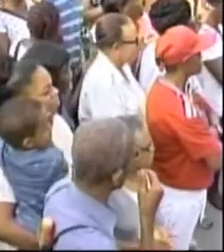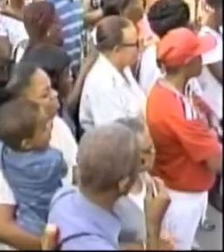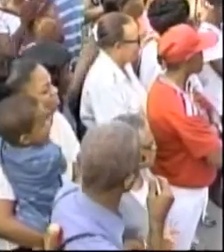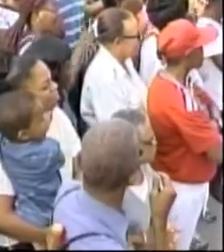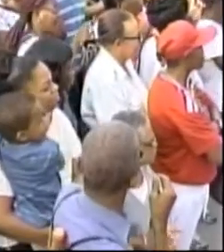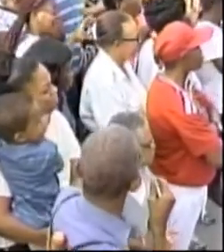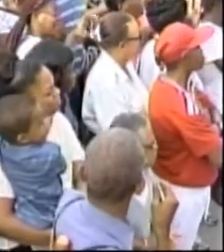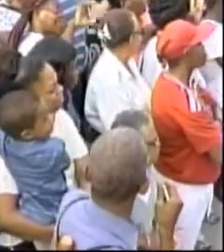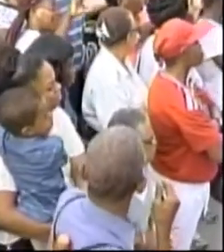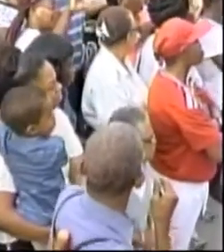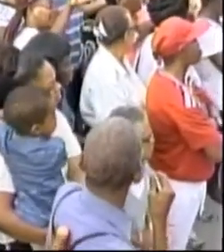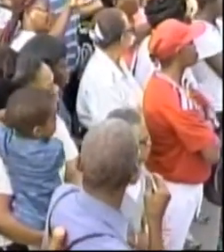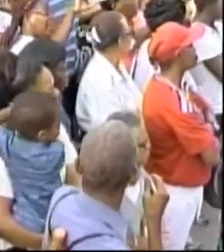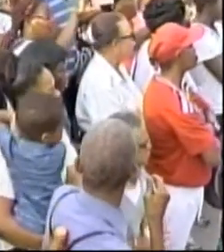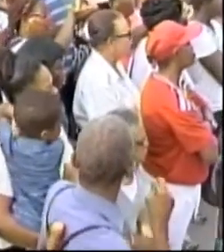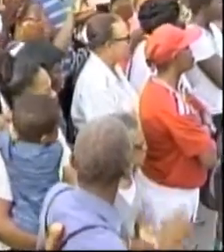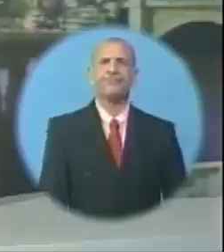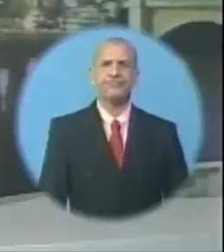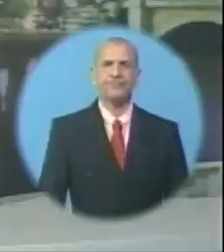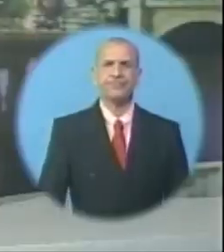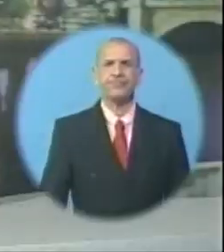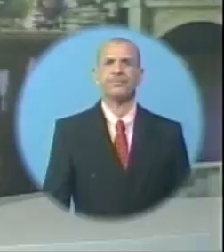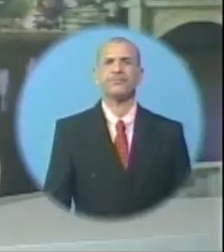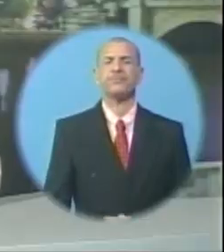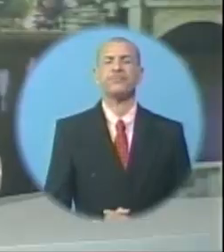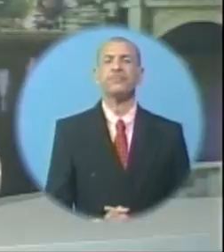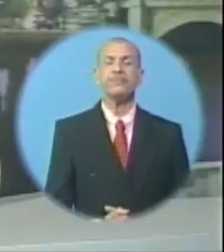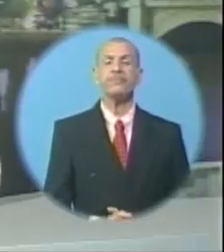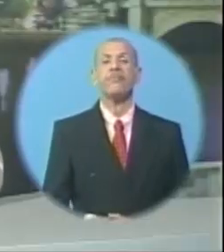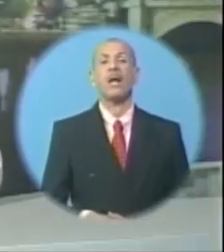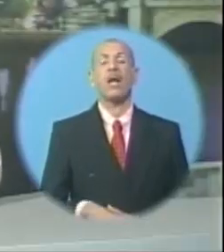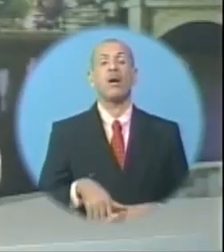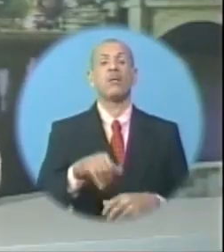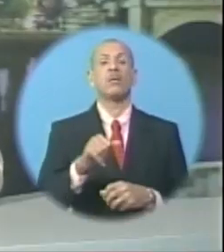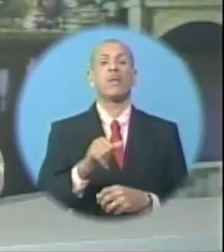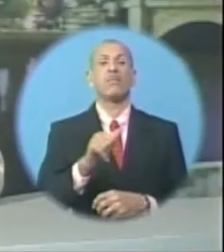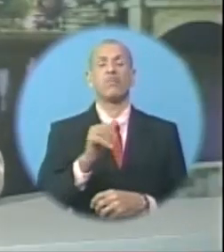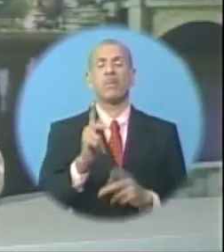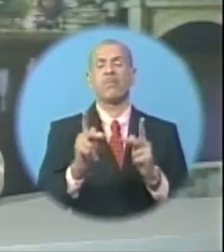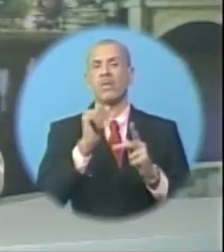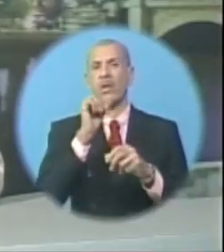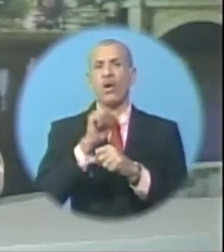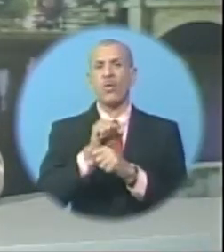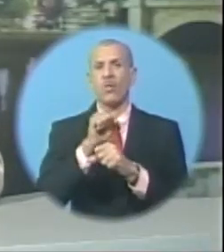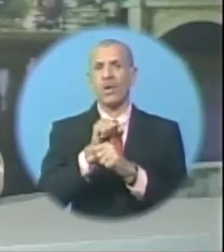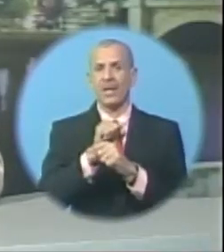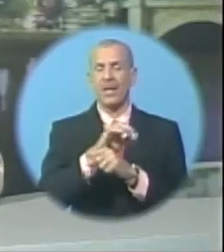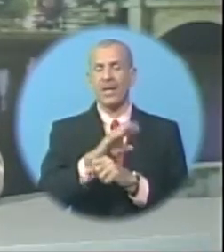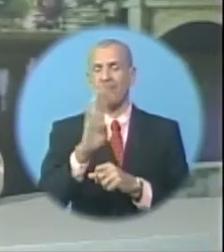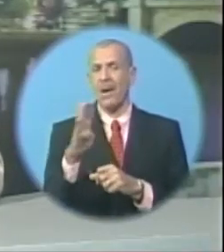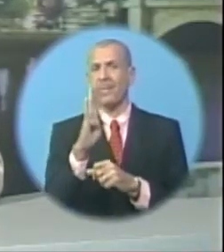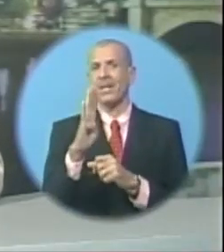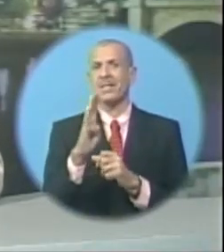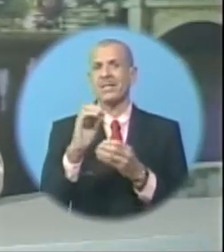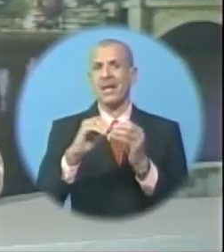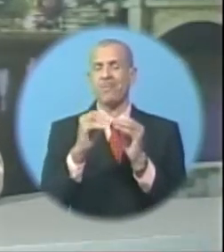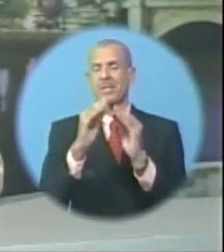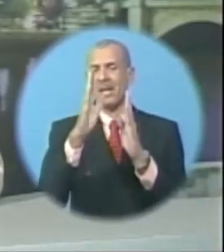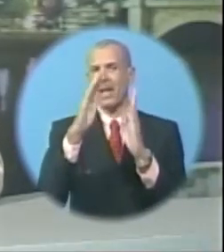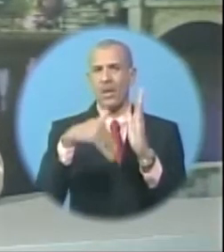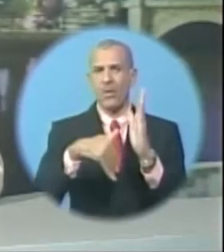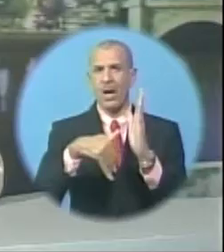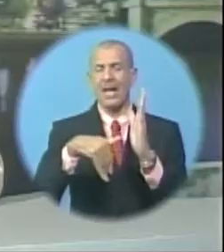Sharika Griffith, CBC News. Unemployment levels in Barbados are low, and Labour Minister Senator Dr.